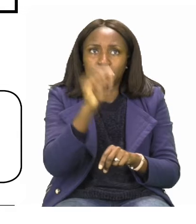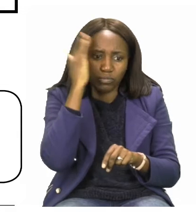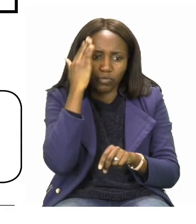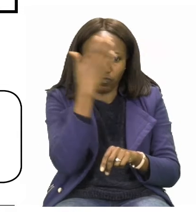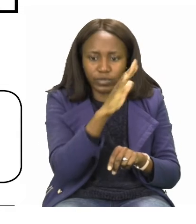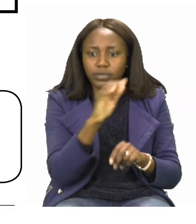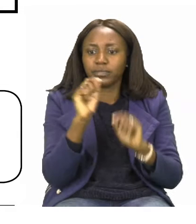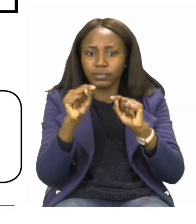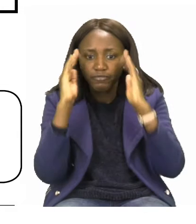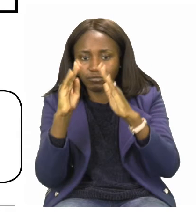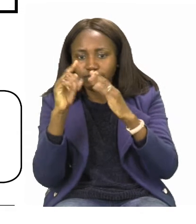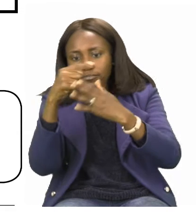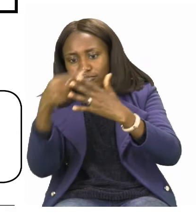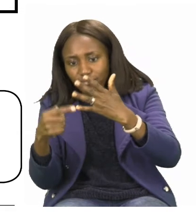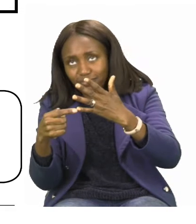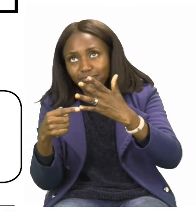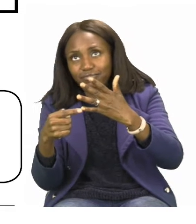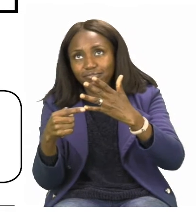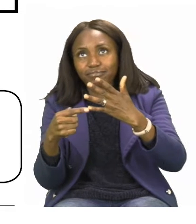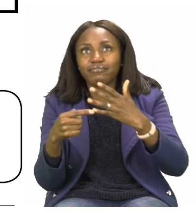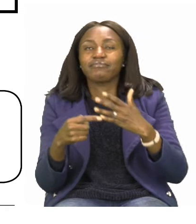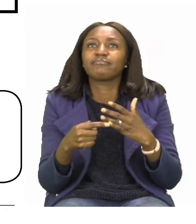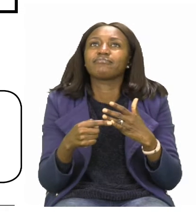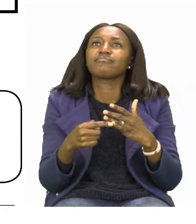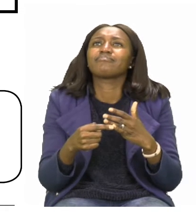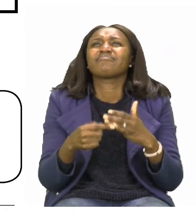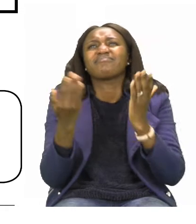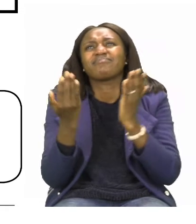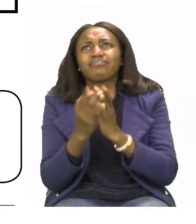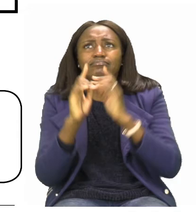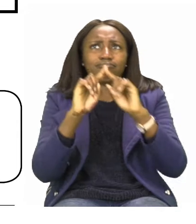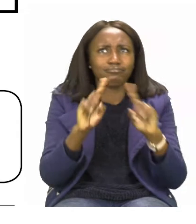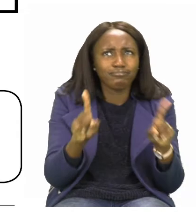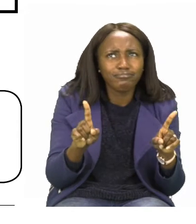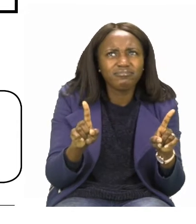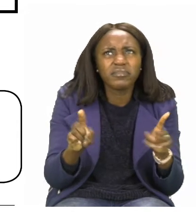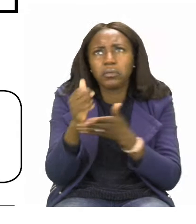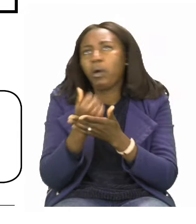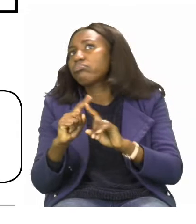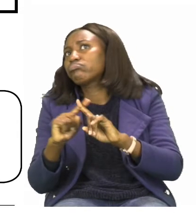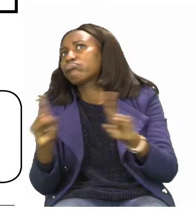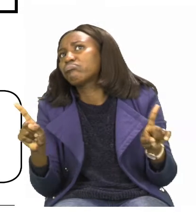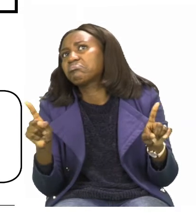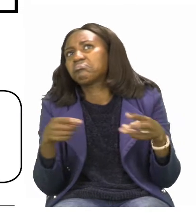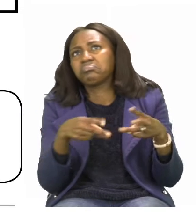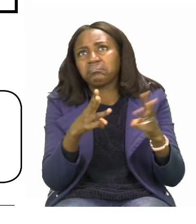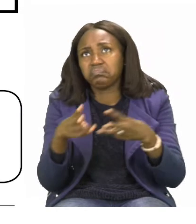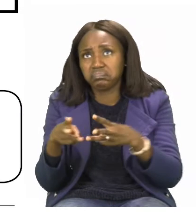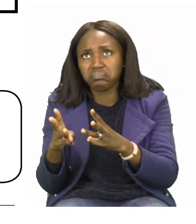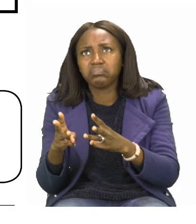you have used it. Now, different schools, they clean up in different ways. So you can go ahead and think about